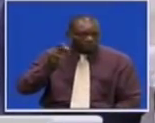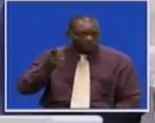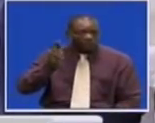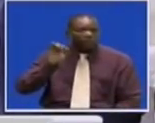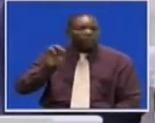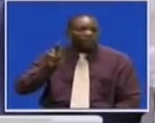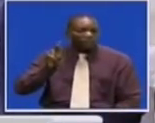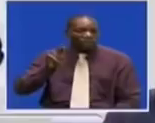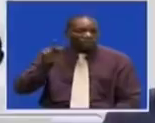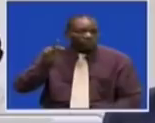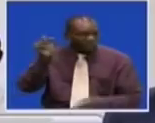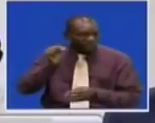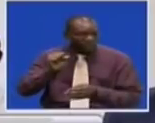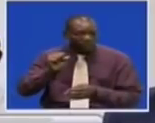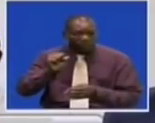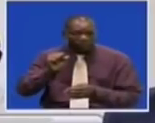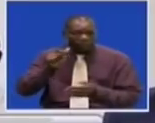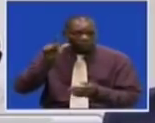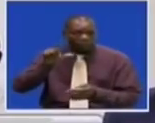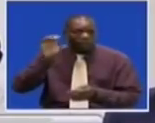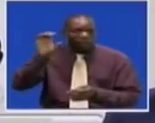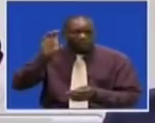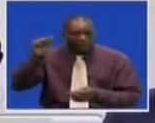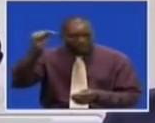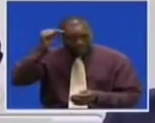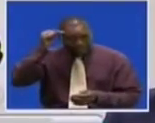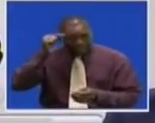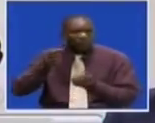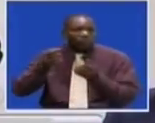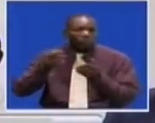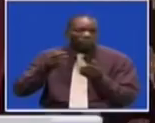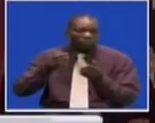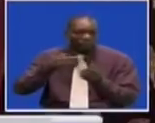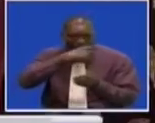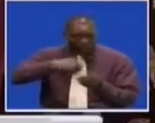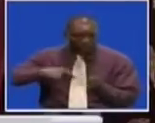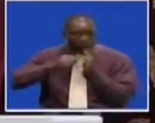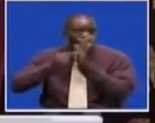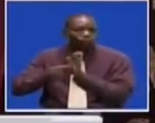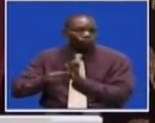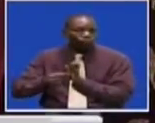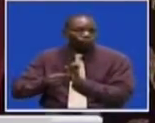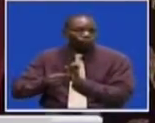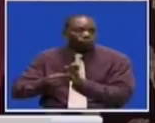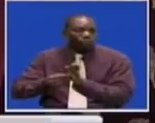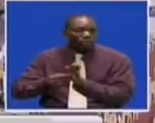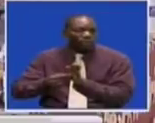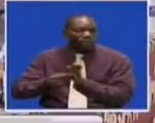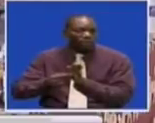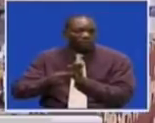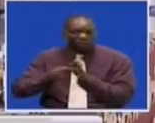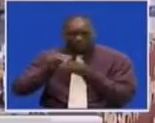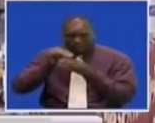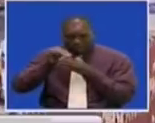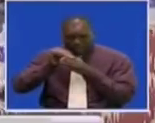Secretary Felix Piri. The government commitment is reflected in the fabric of the mineral resource